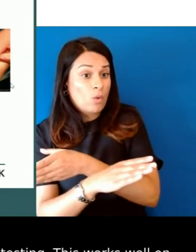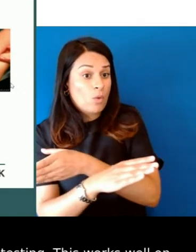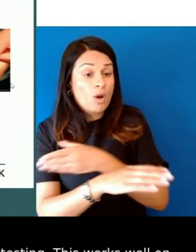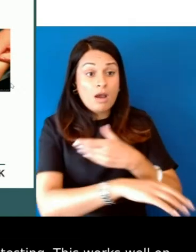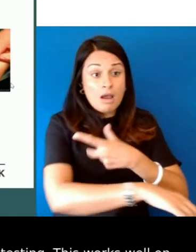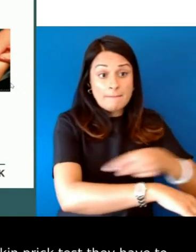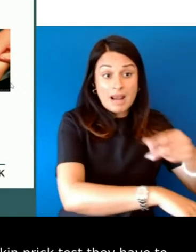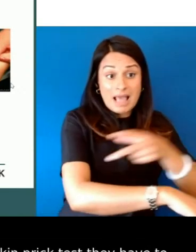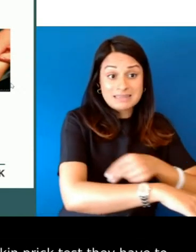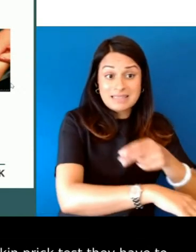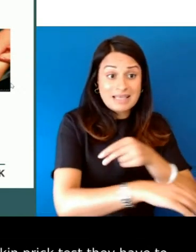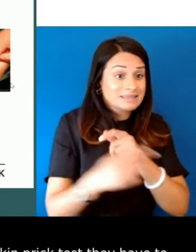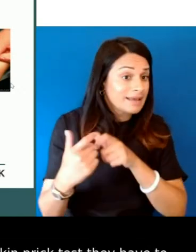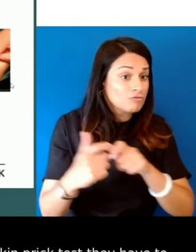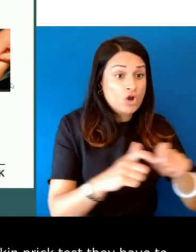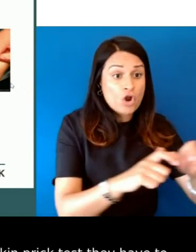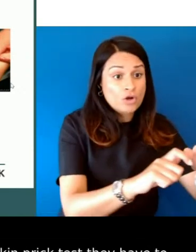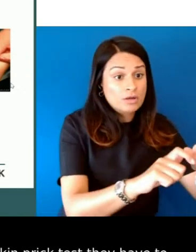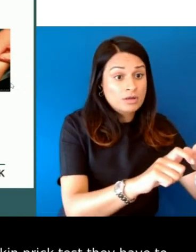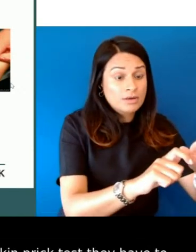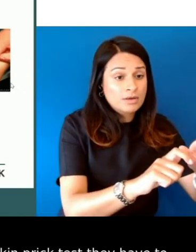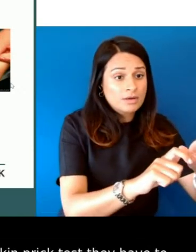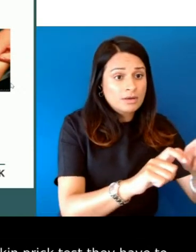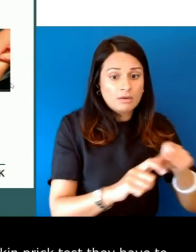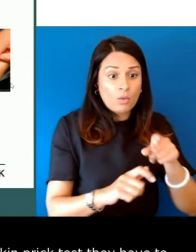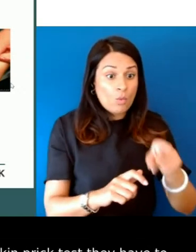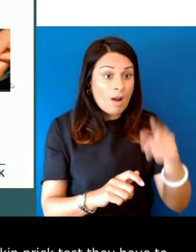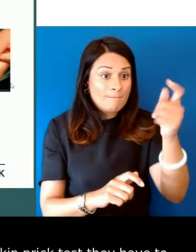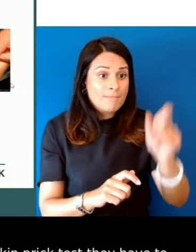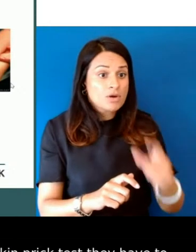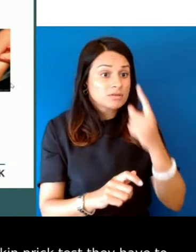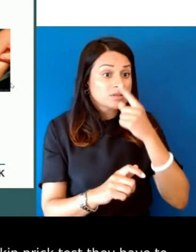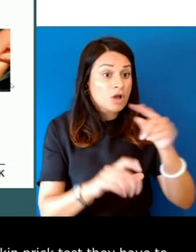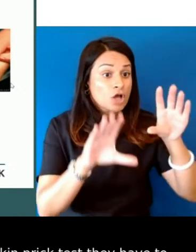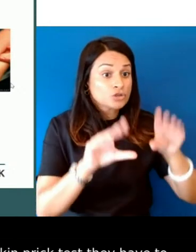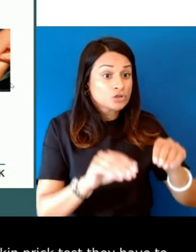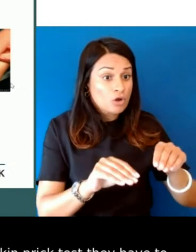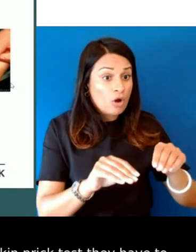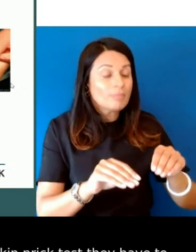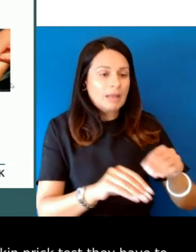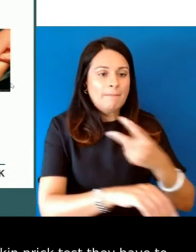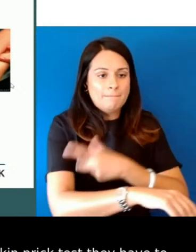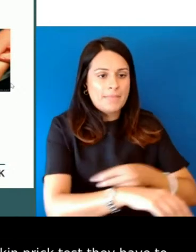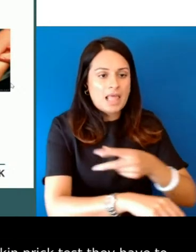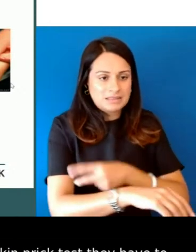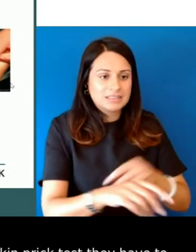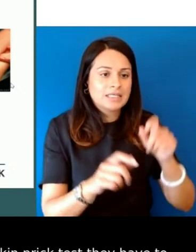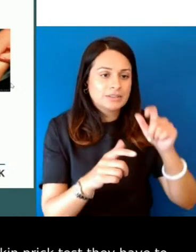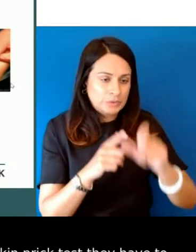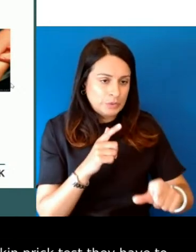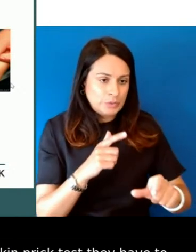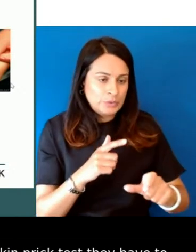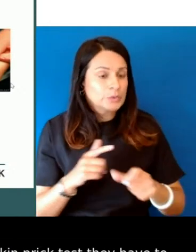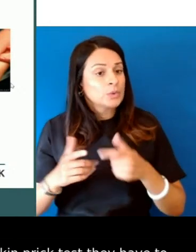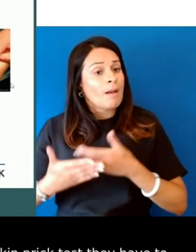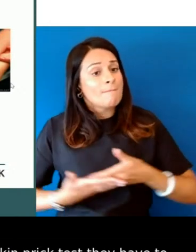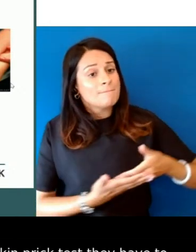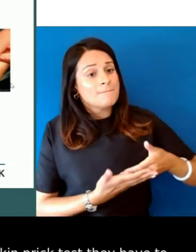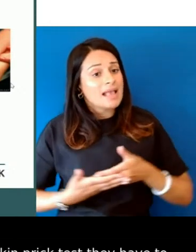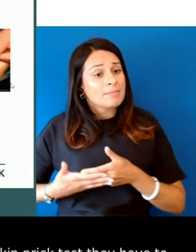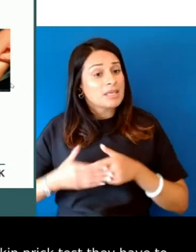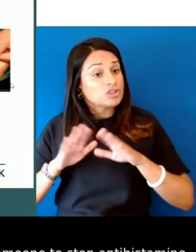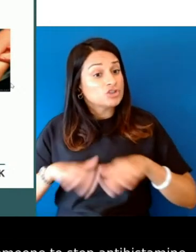antihistamine so if you can't get someone to stop antihistamines we would do a blood test children and babies tolerate this really well as well